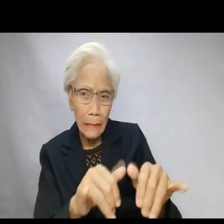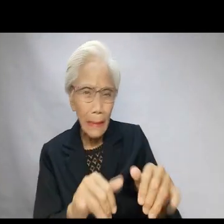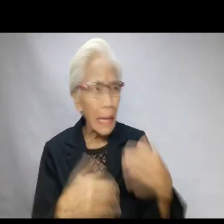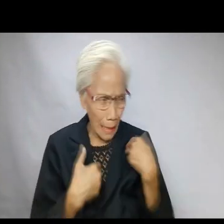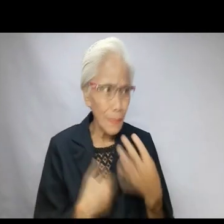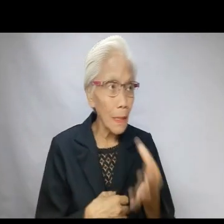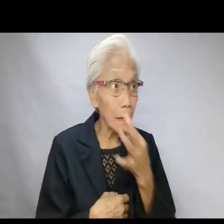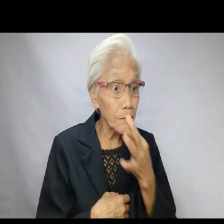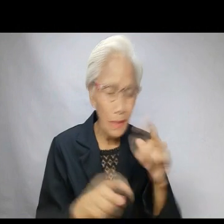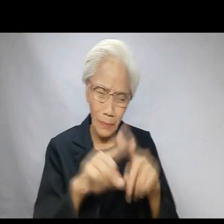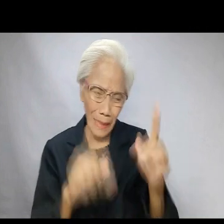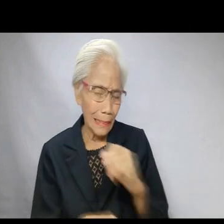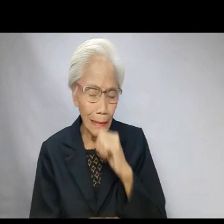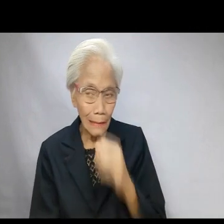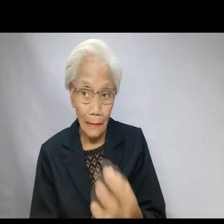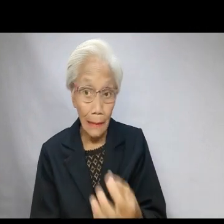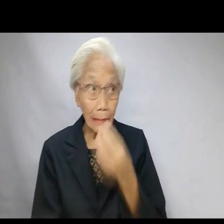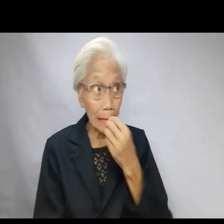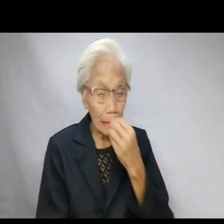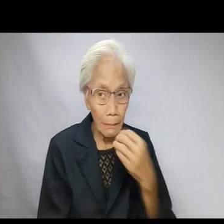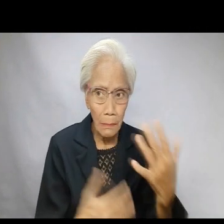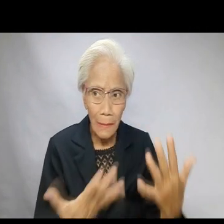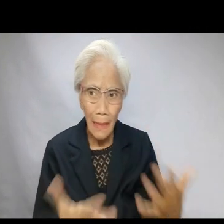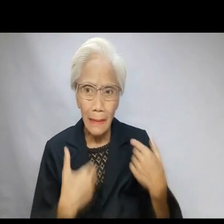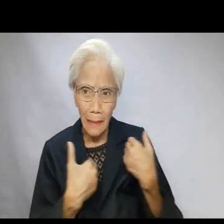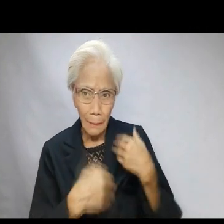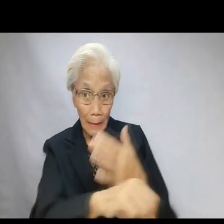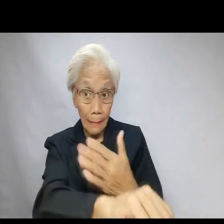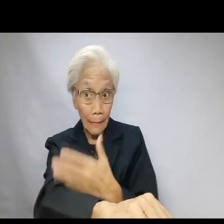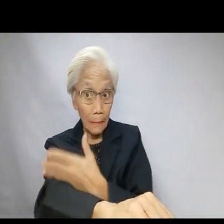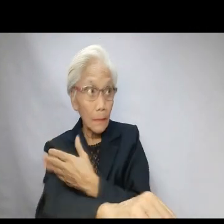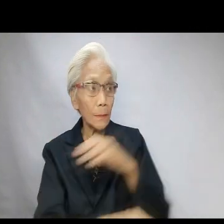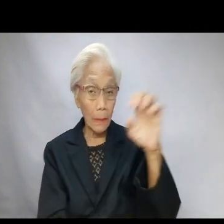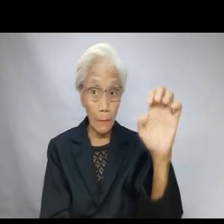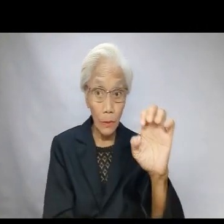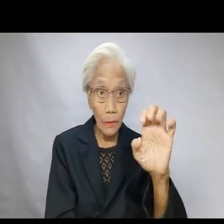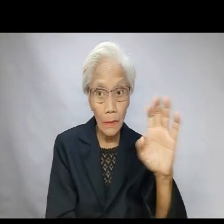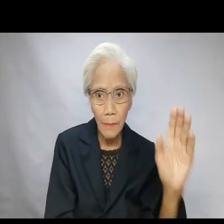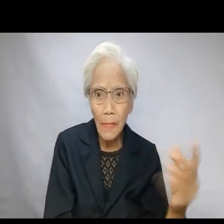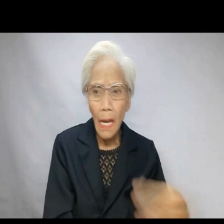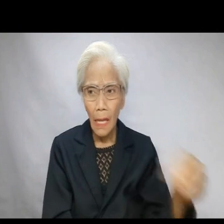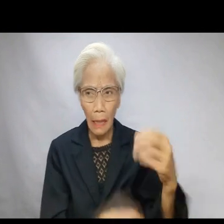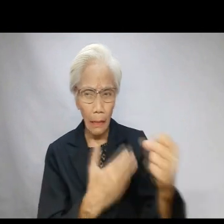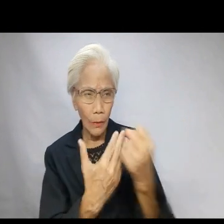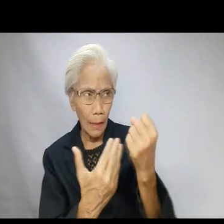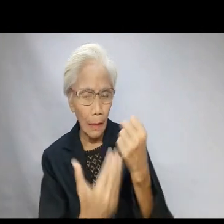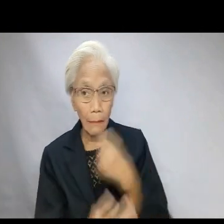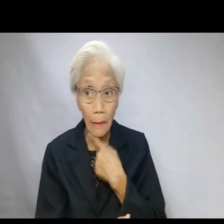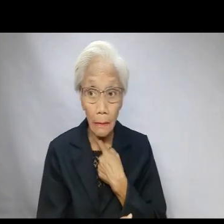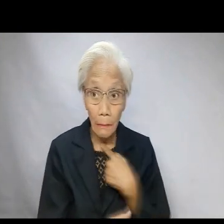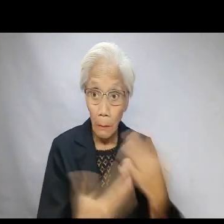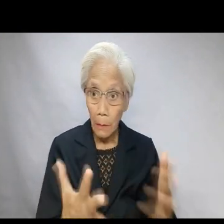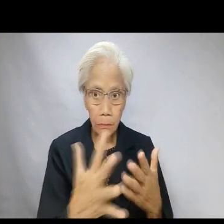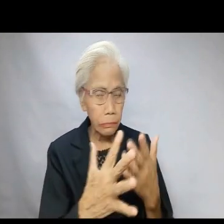did not eat, fearing it would magnify the thirst. Lak Lak progressed from eudipsia, ordinary thirst,